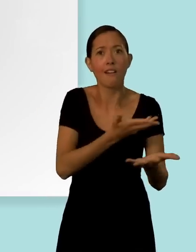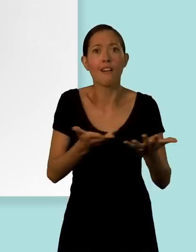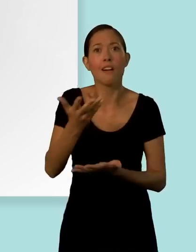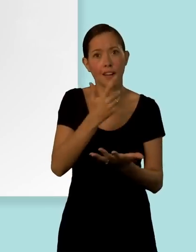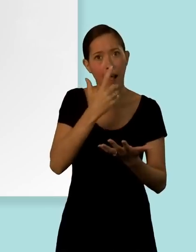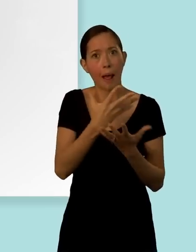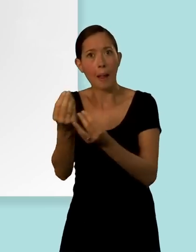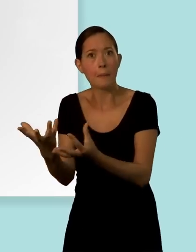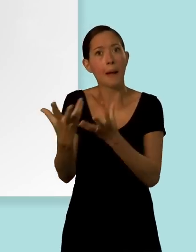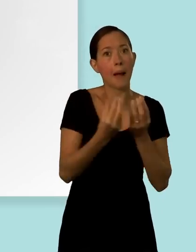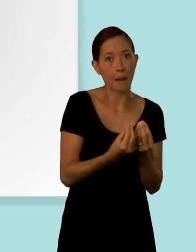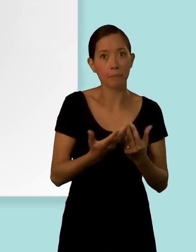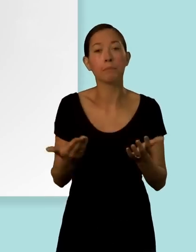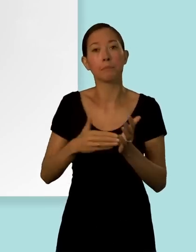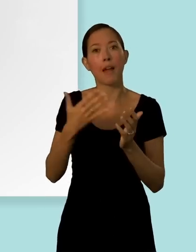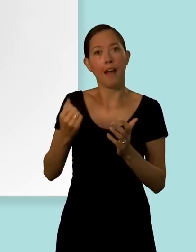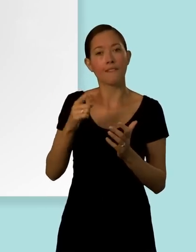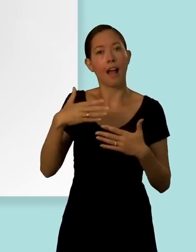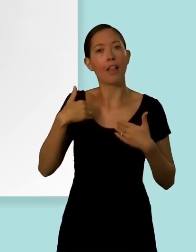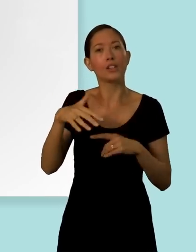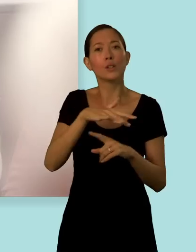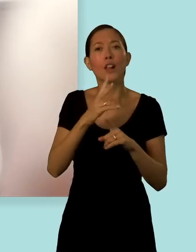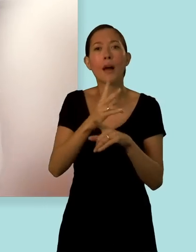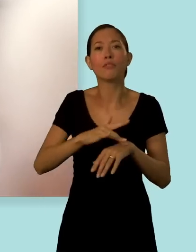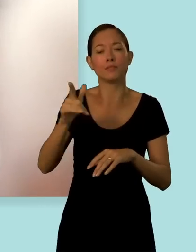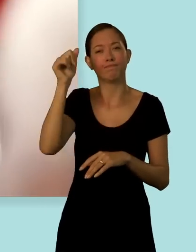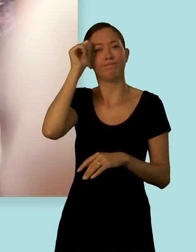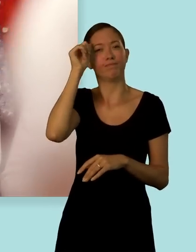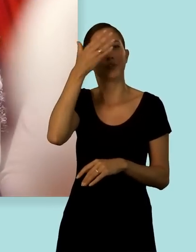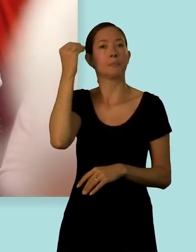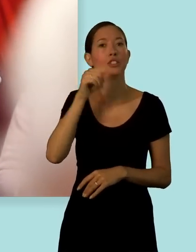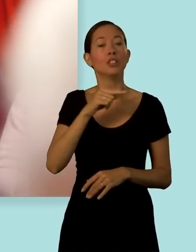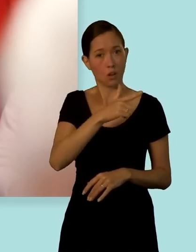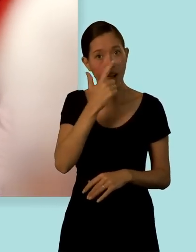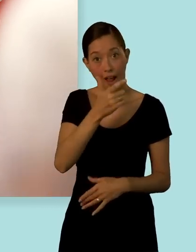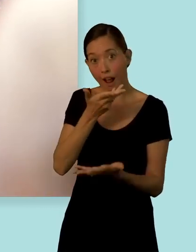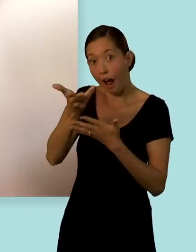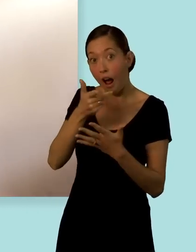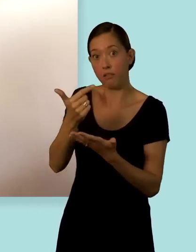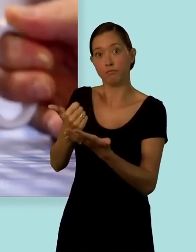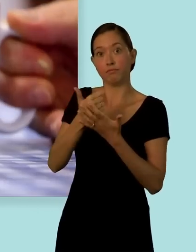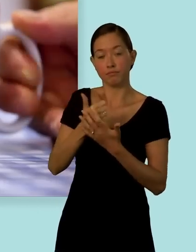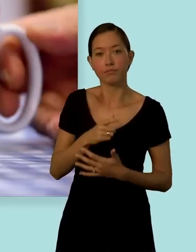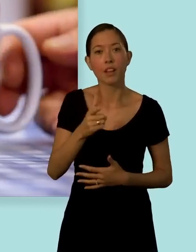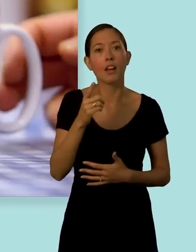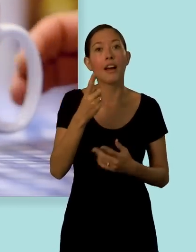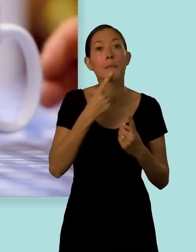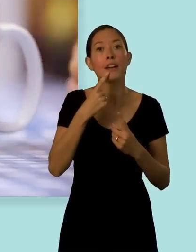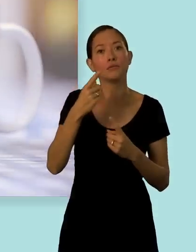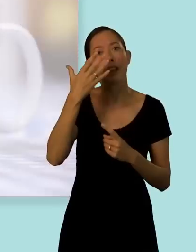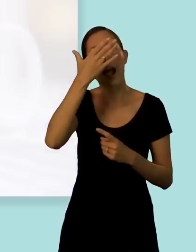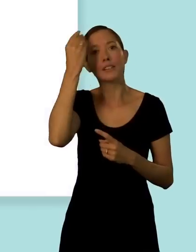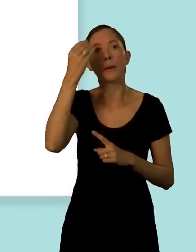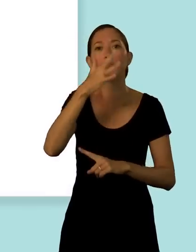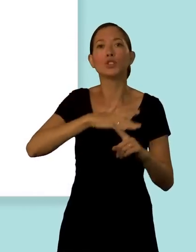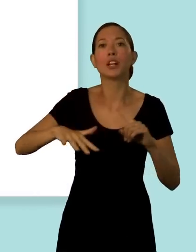also specialist health and social care professionals you can talk to for support. You'll find information about Alzheimer Society services later on in this